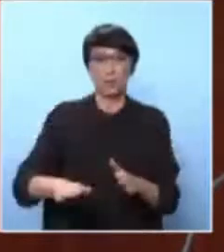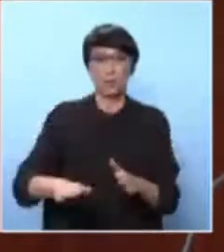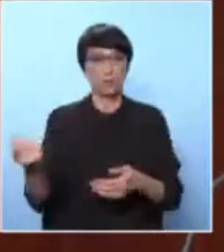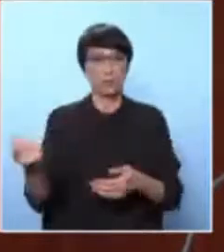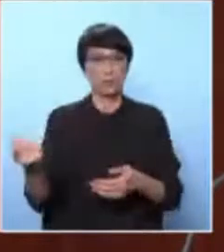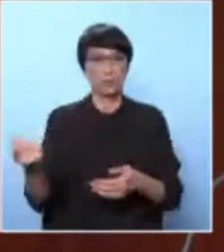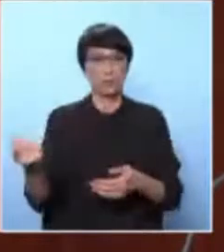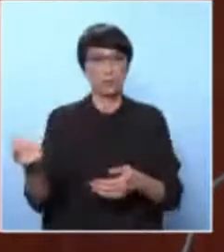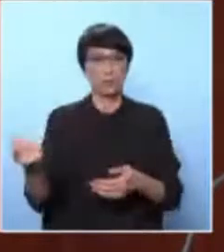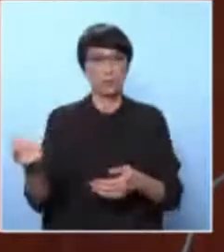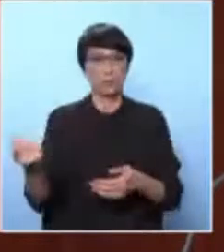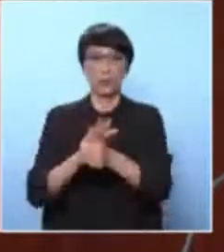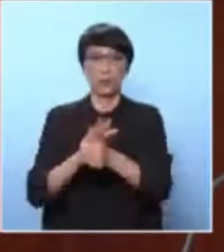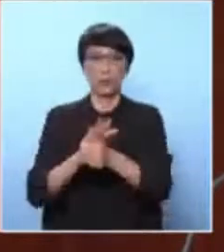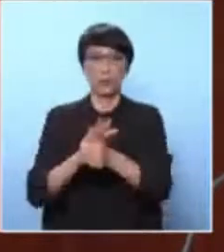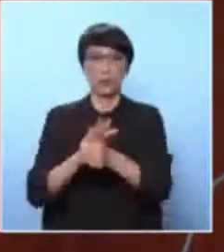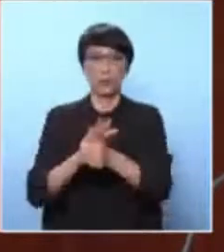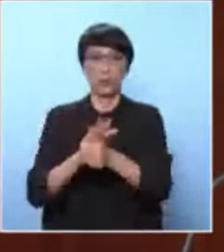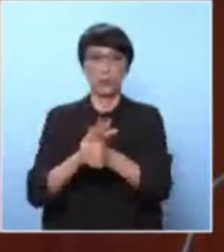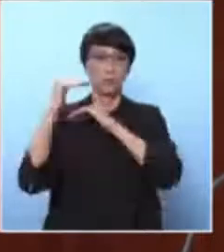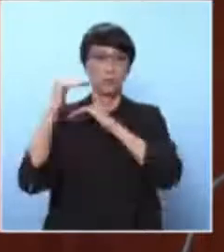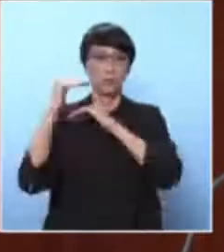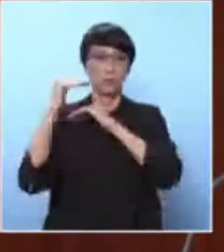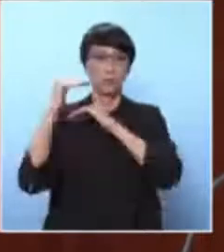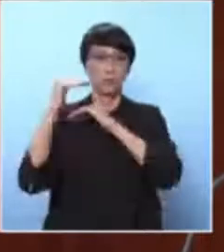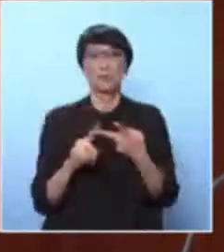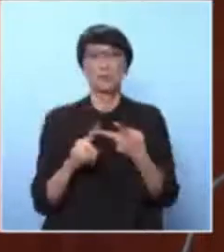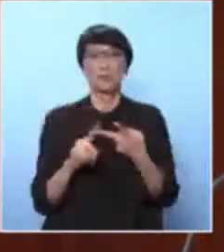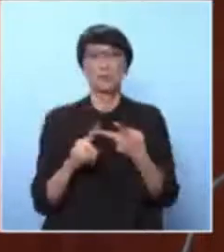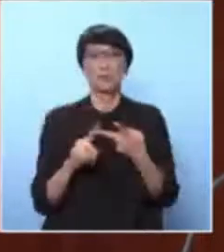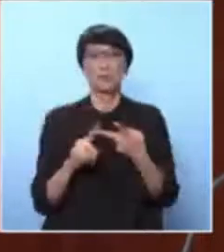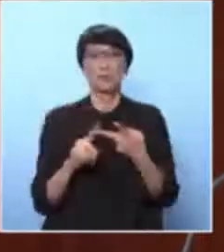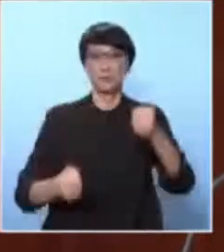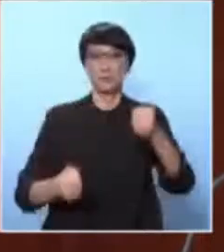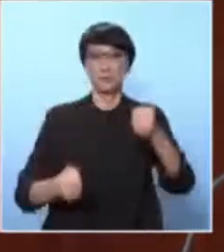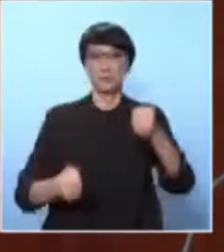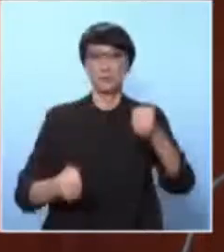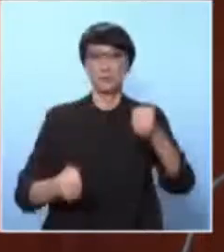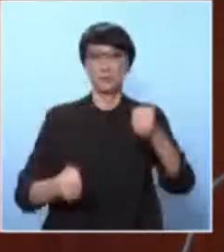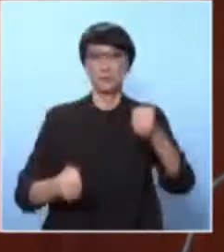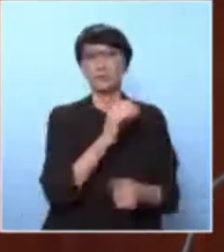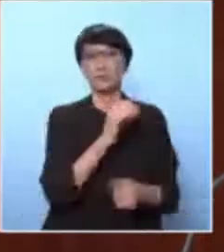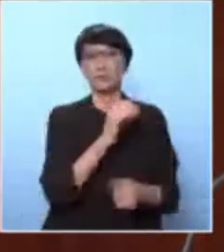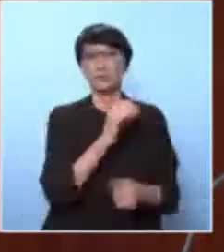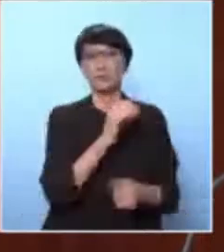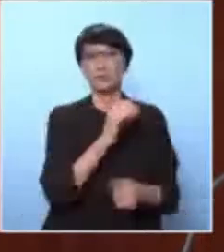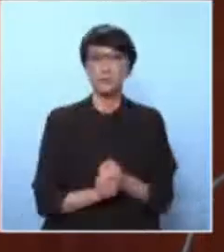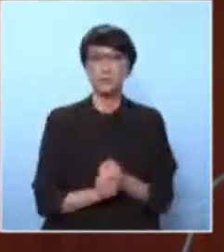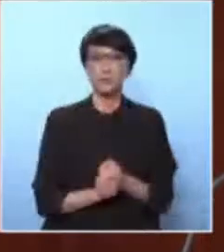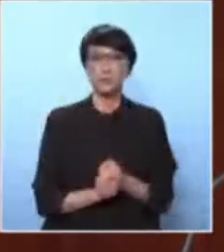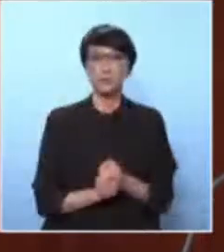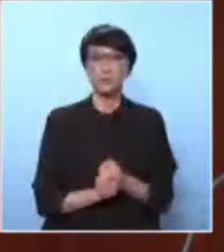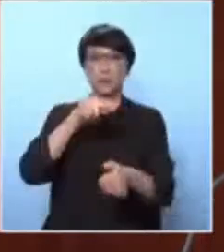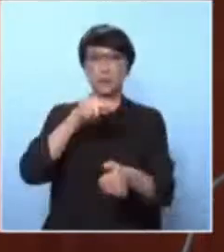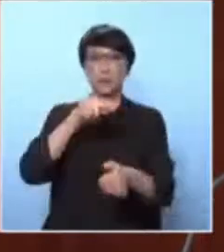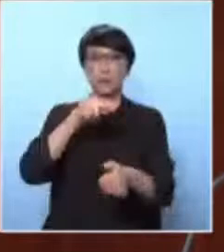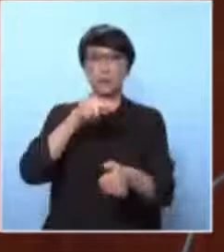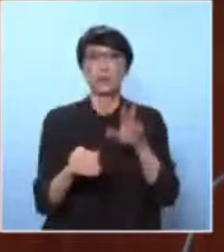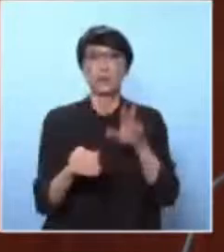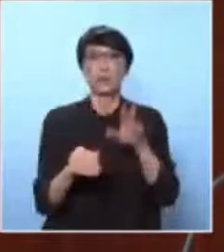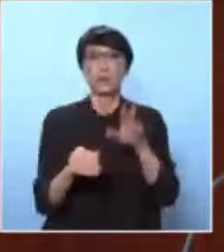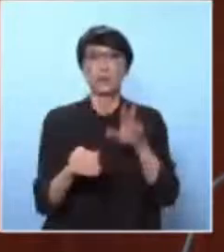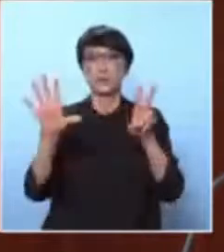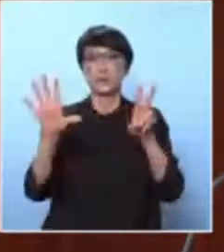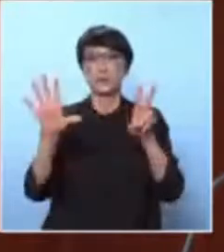2. Introduce autonomous transportation system. The AAHK will introduce an autonomous transportation